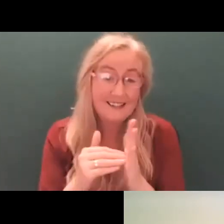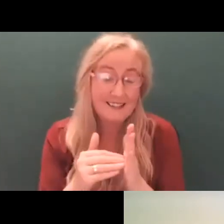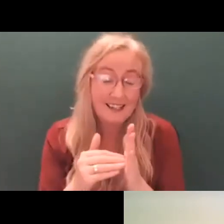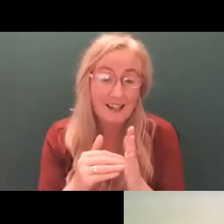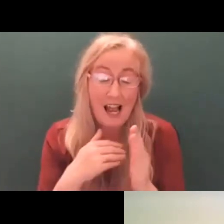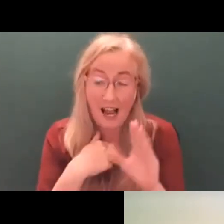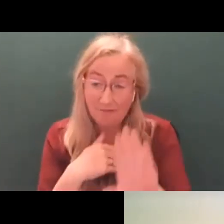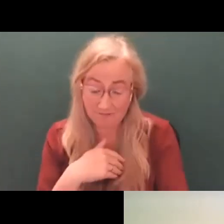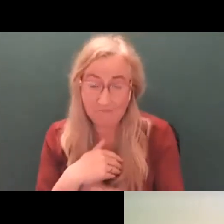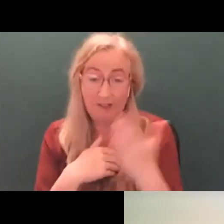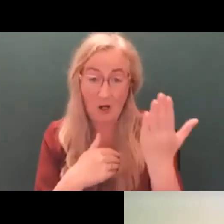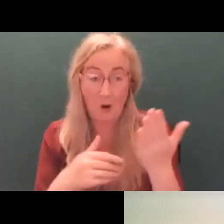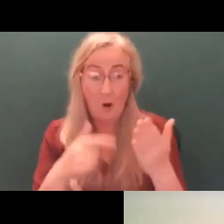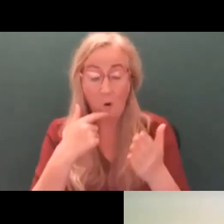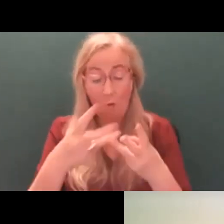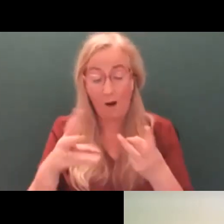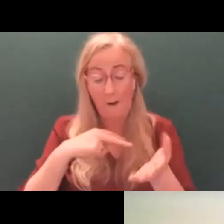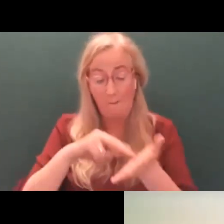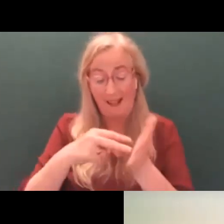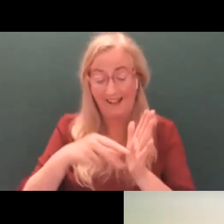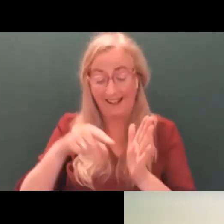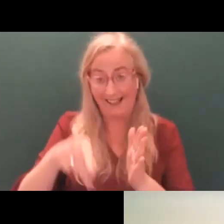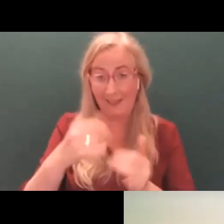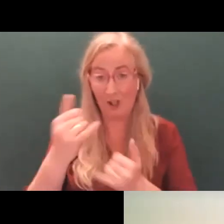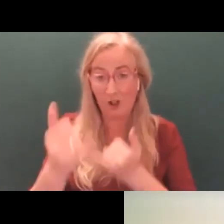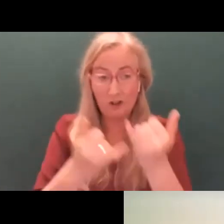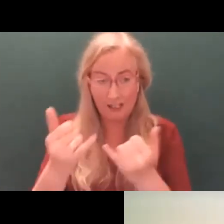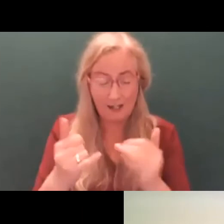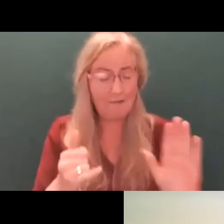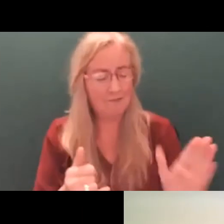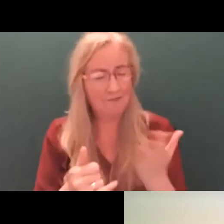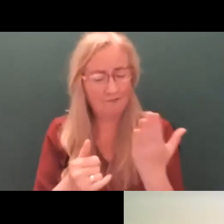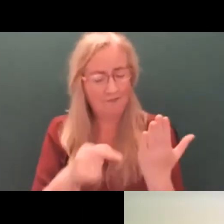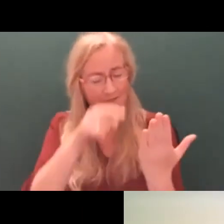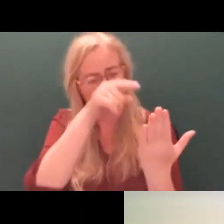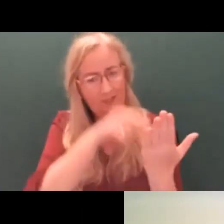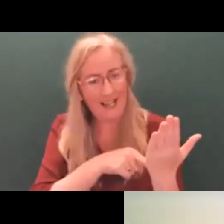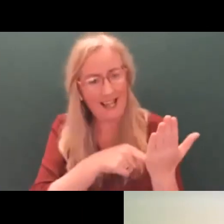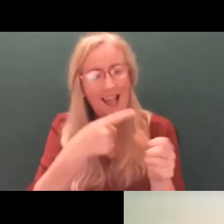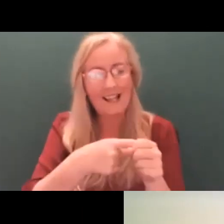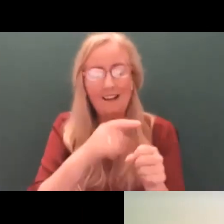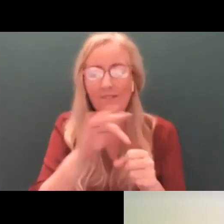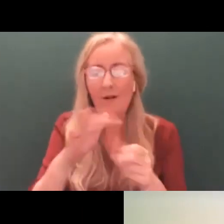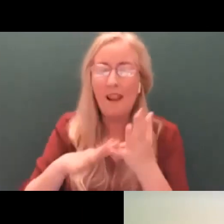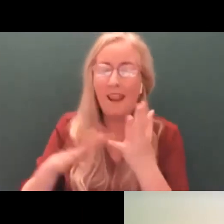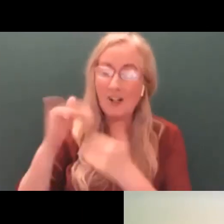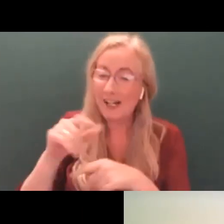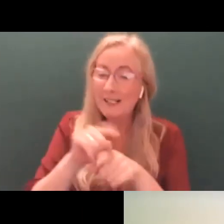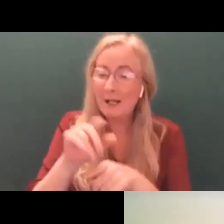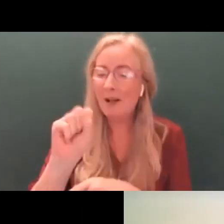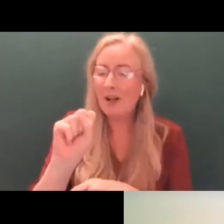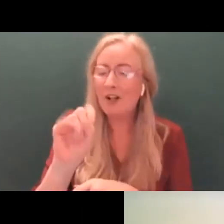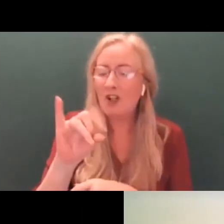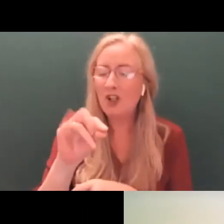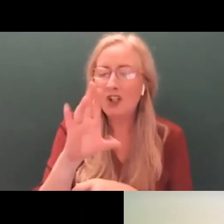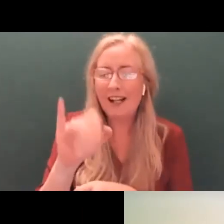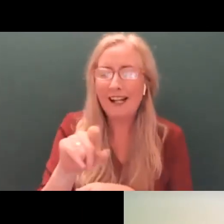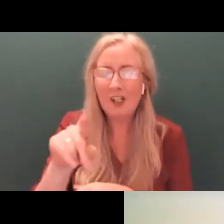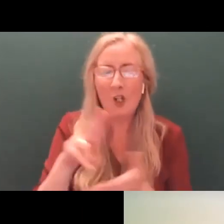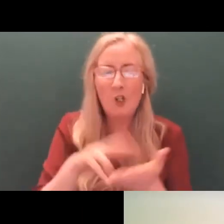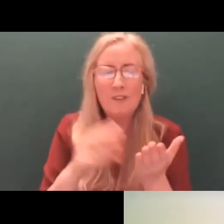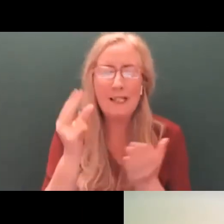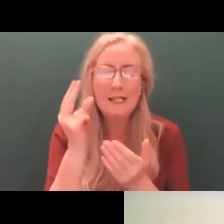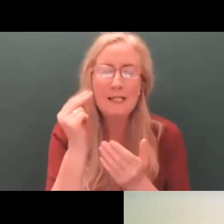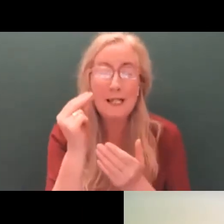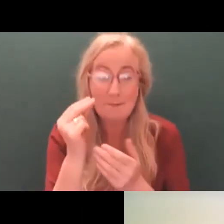out as we're planning this year's events. And certainly the thing, I mean, like Shirley using her little tips, we